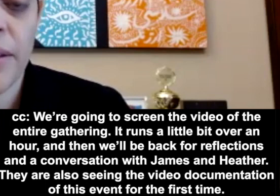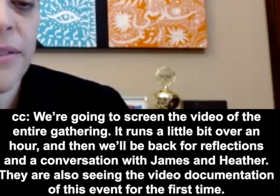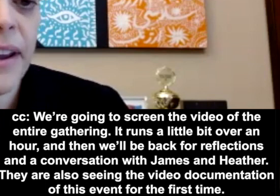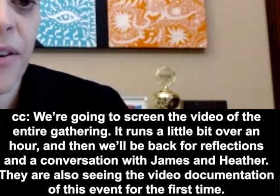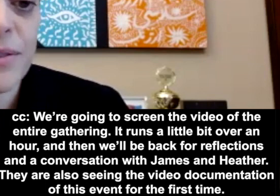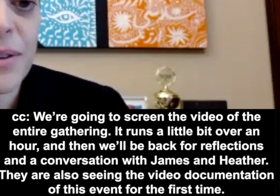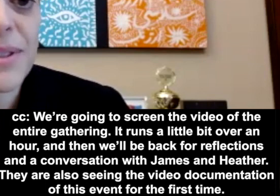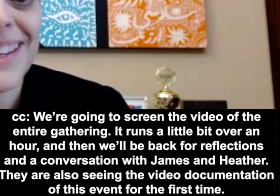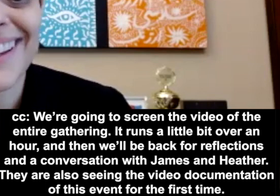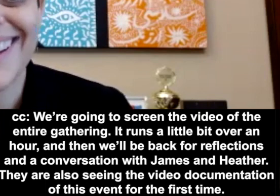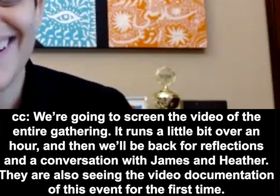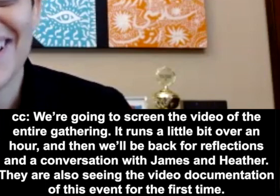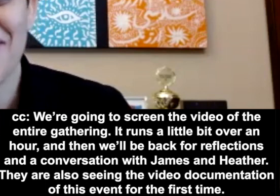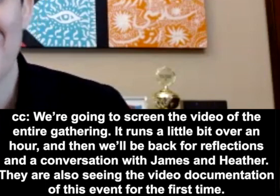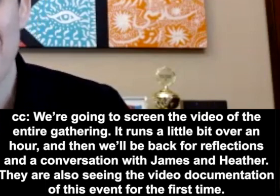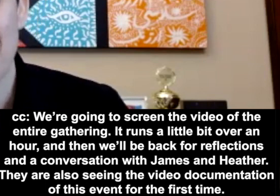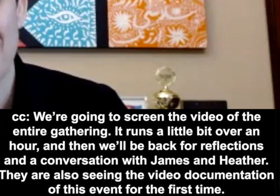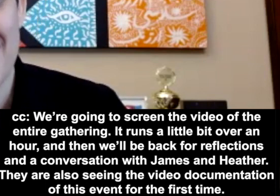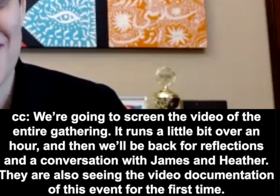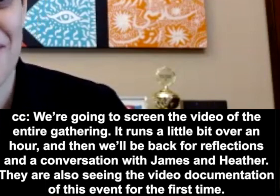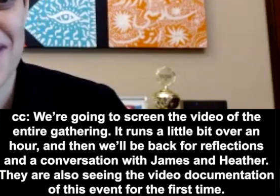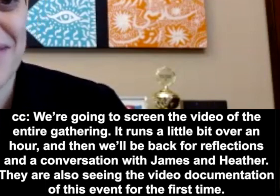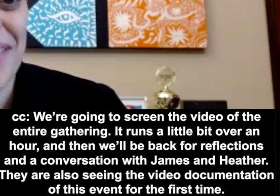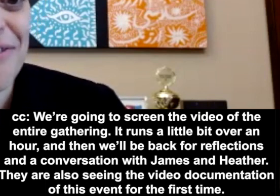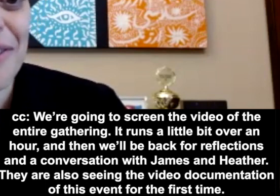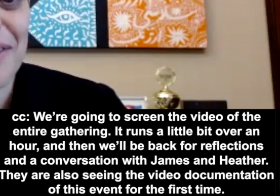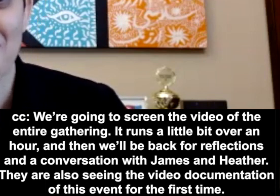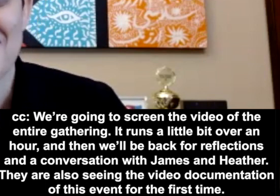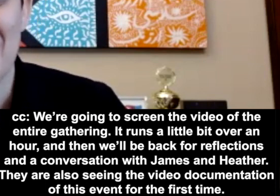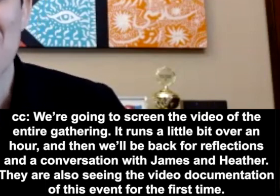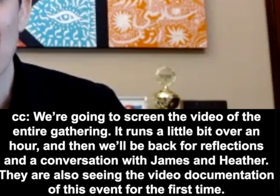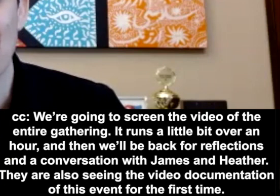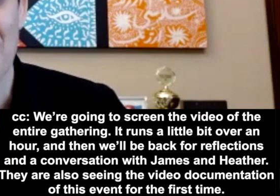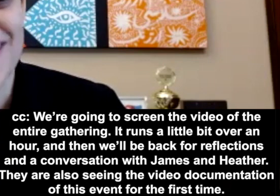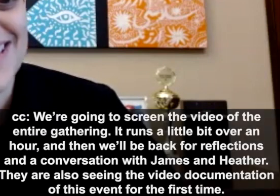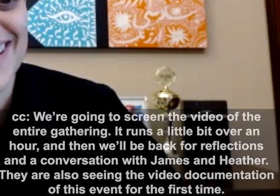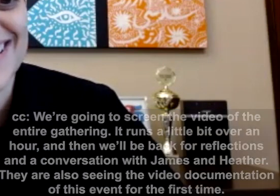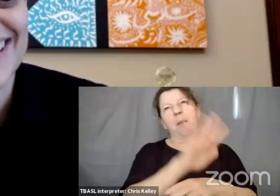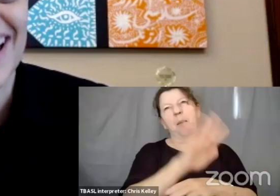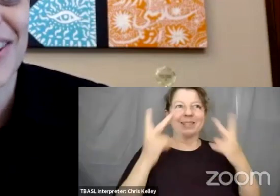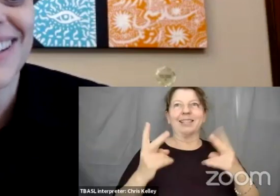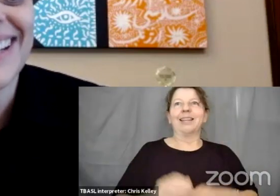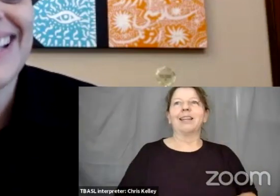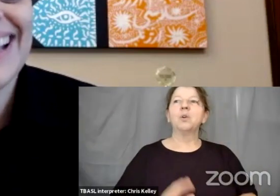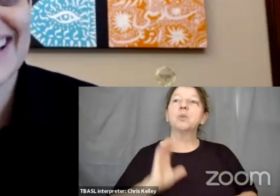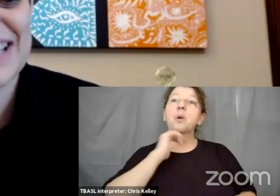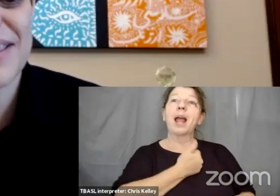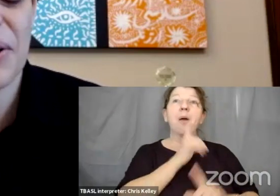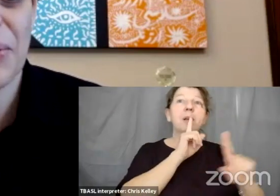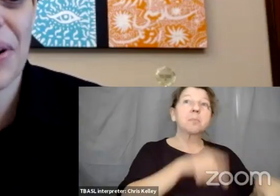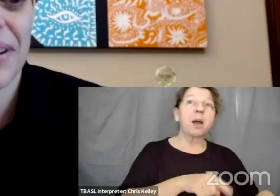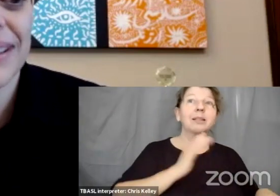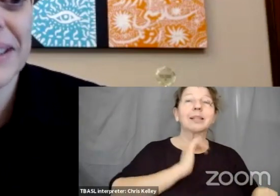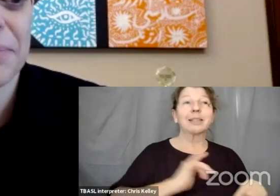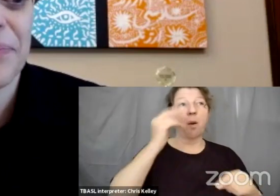and Heather. They are also seeing the video documentation of this event for the first time. We're all witnessing it together. And